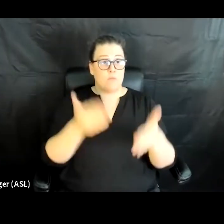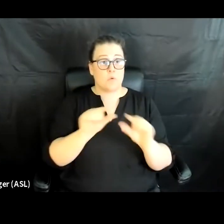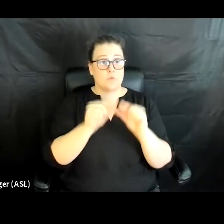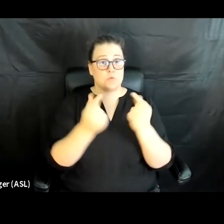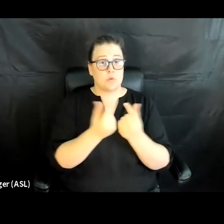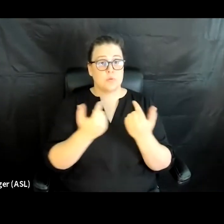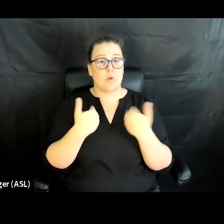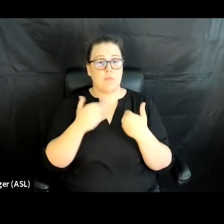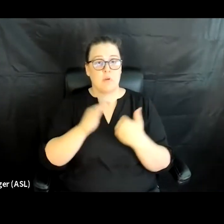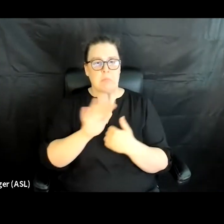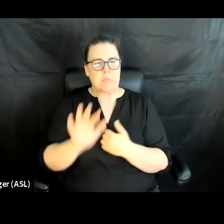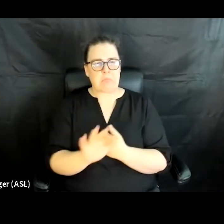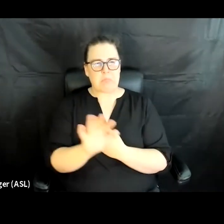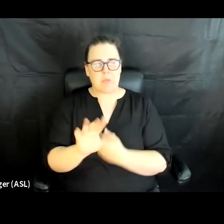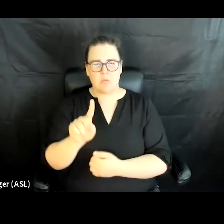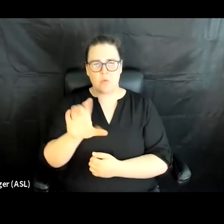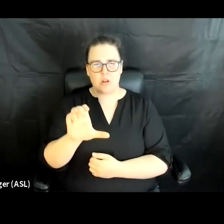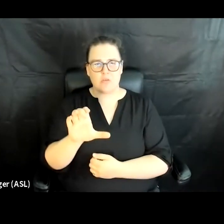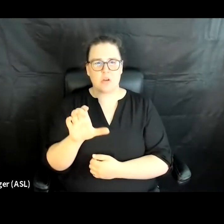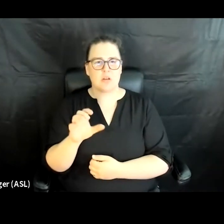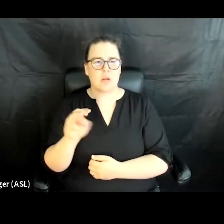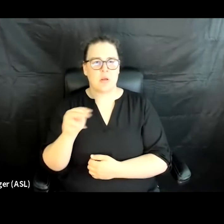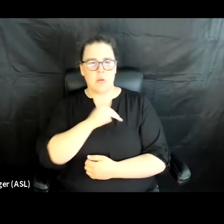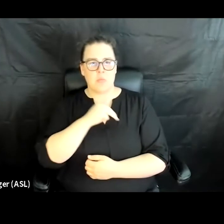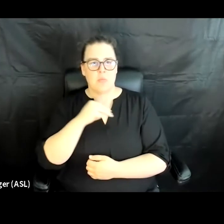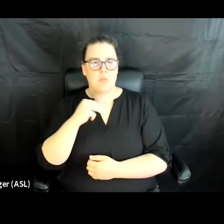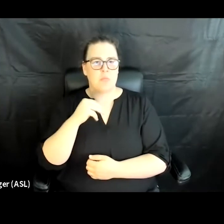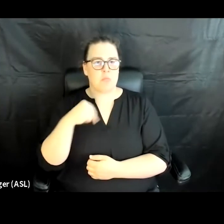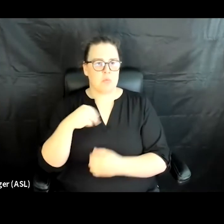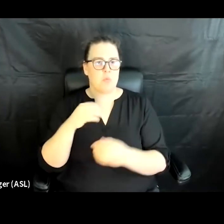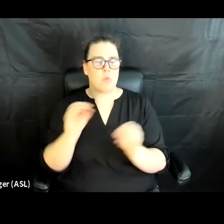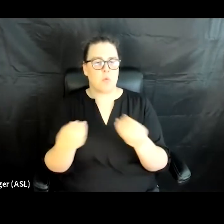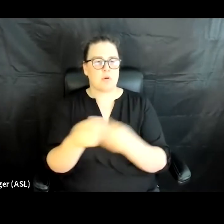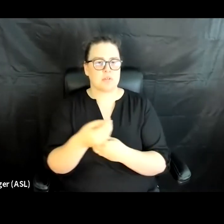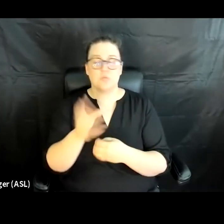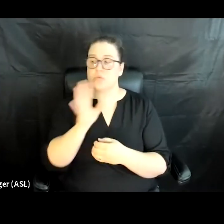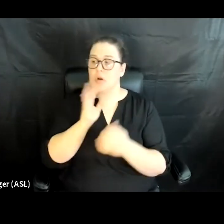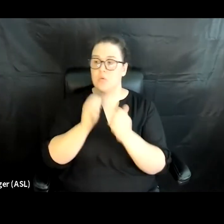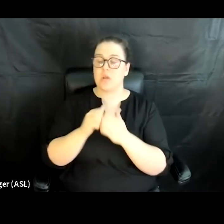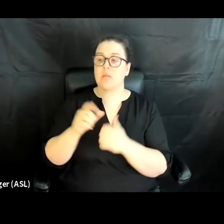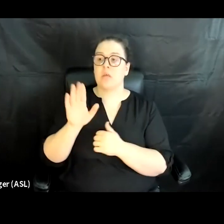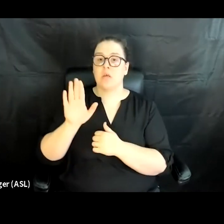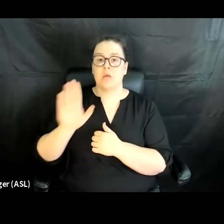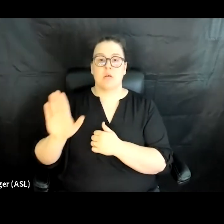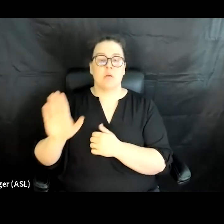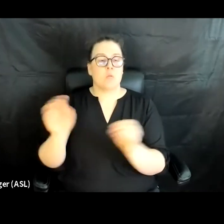member organizations or so. And we spoke to their CEOs, their senior HR folks, their